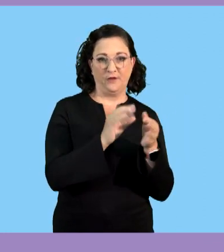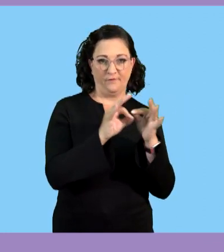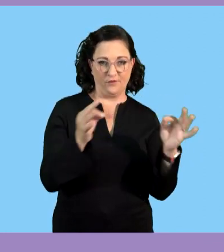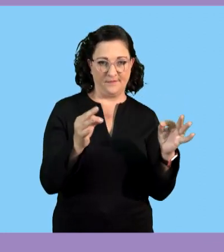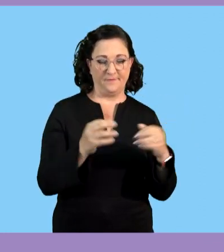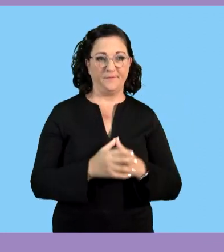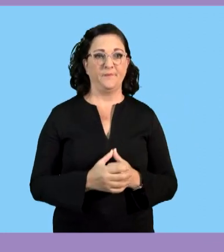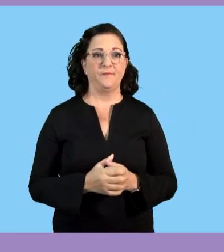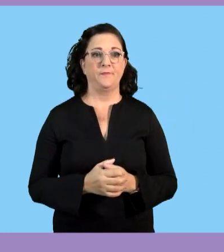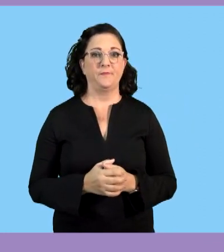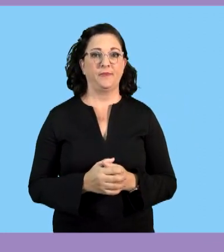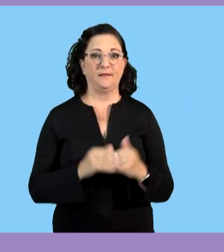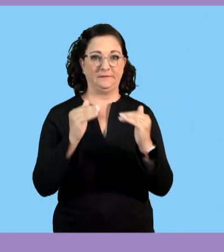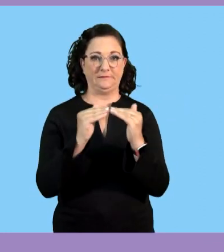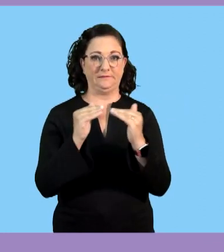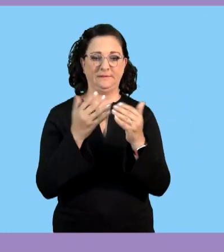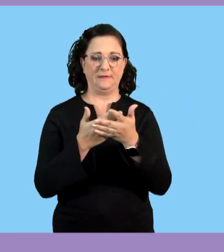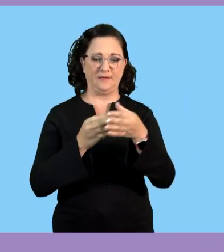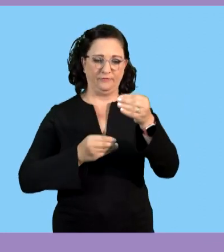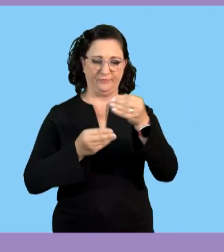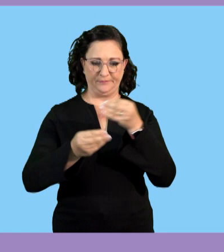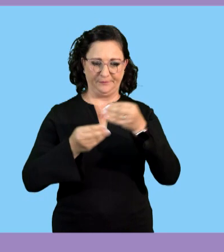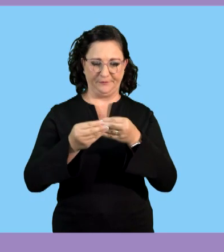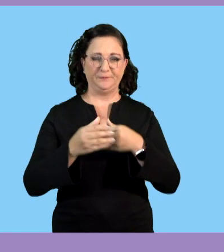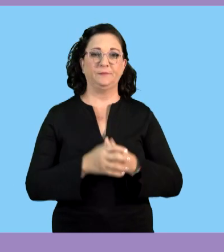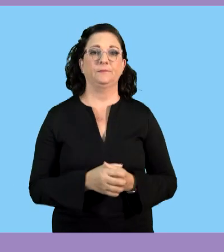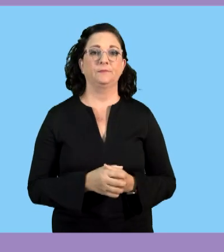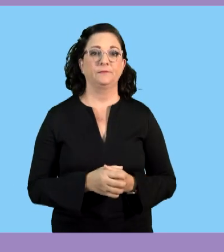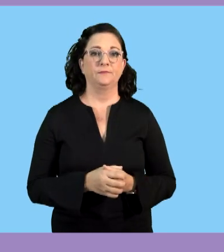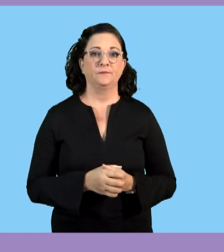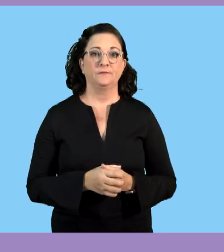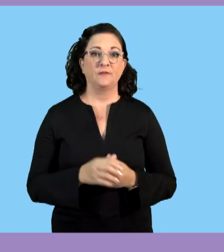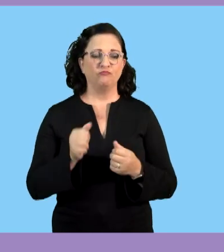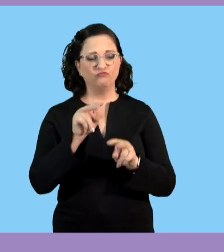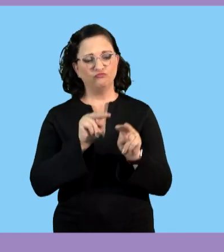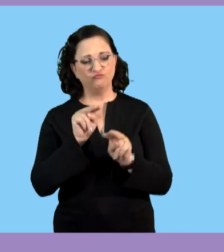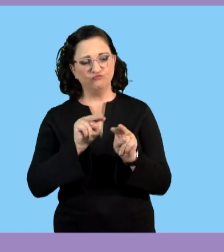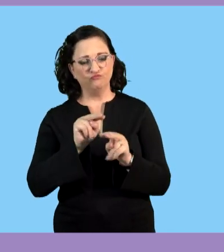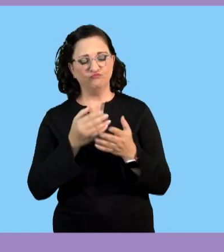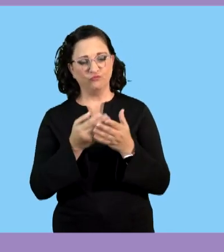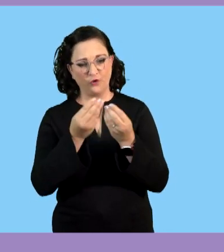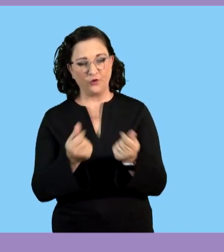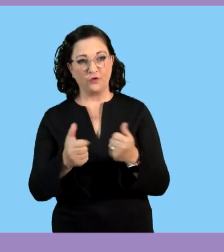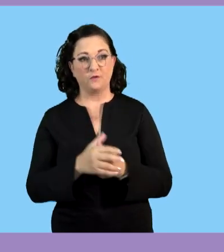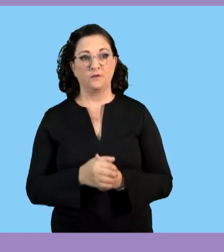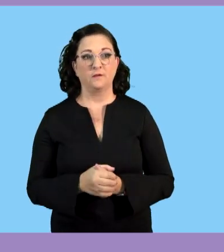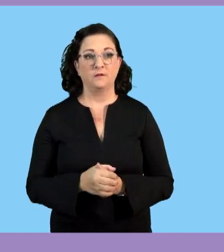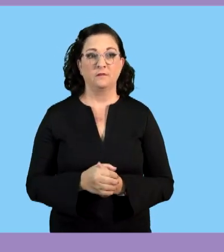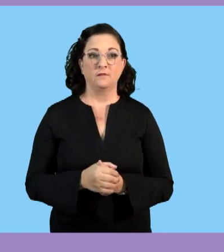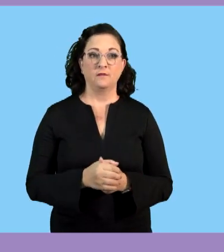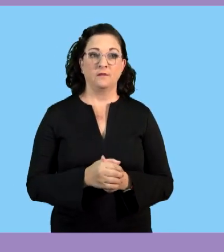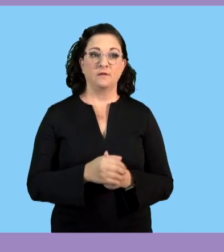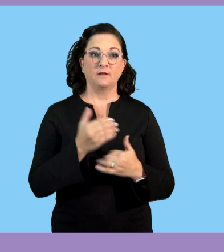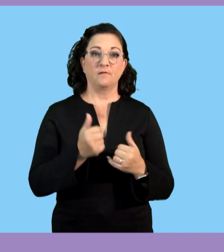expression, solve equations by substitution, solve equations by inspection, determine the additive